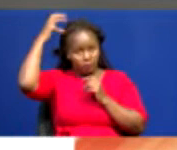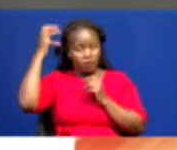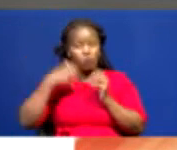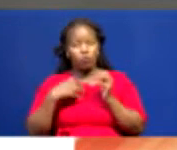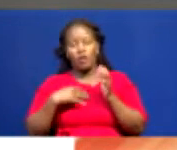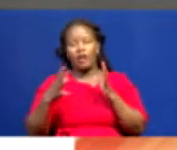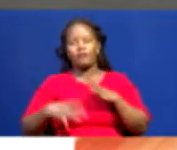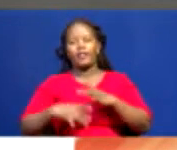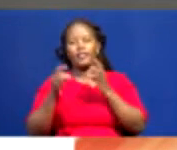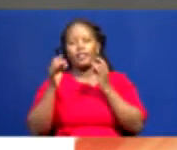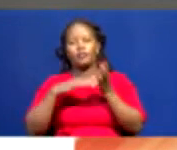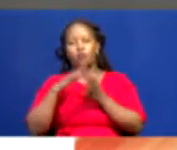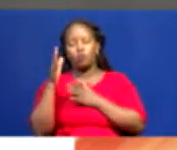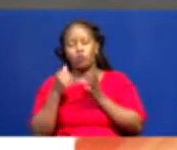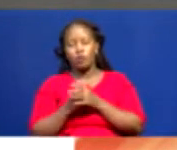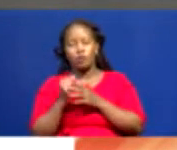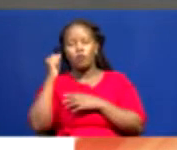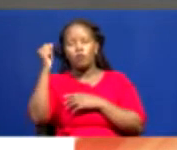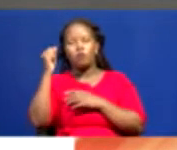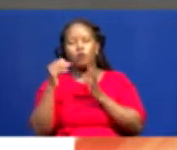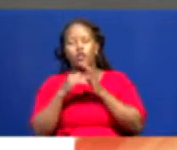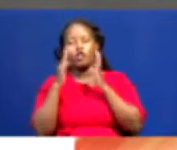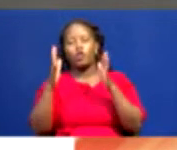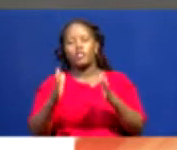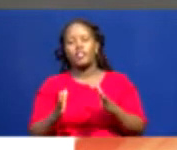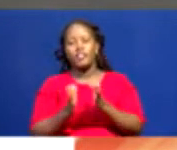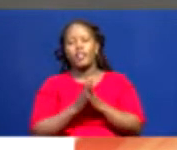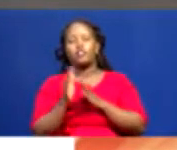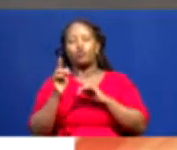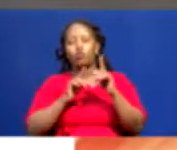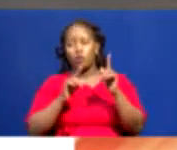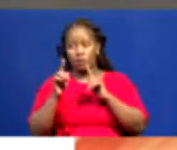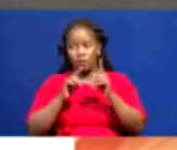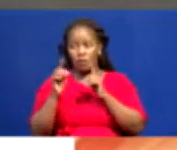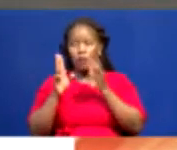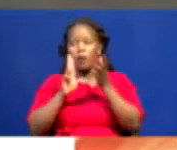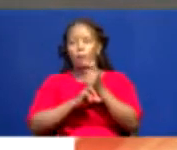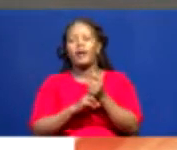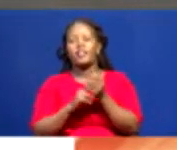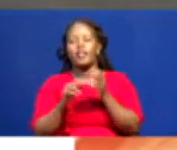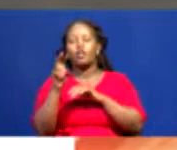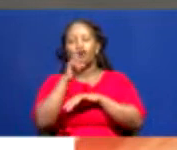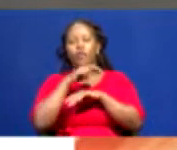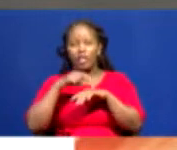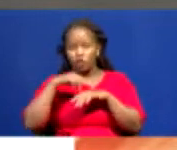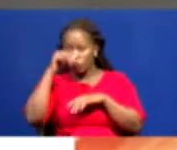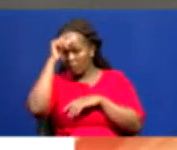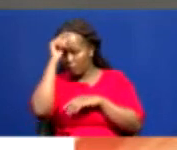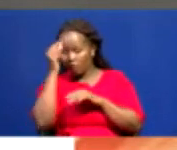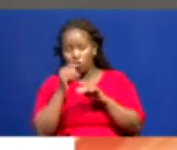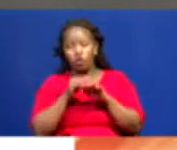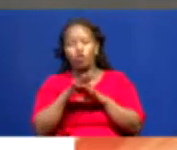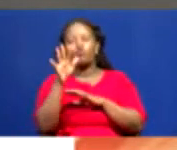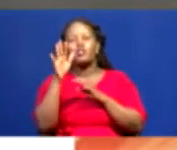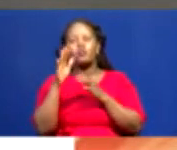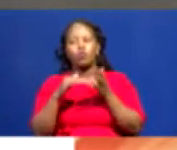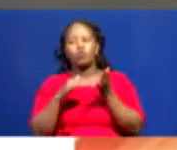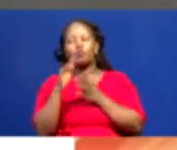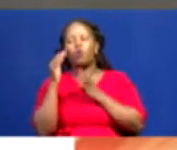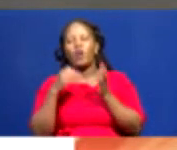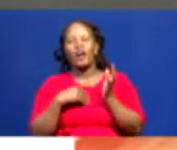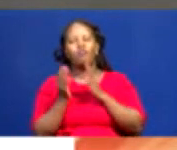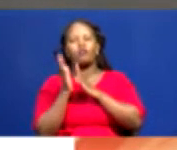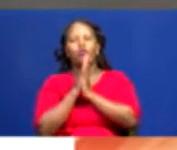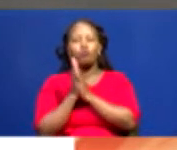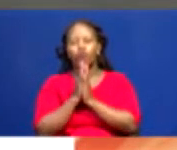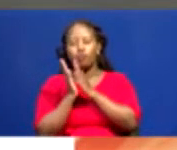A section of political leadership and tourism stakeholders are partnering with the national government to explore the untold stories of